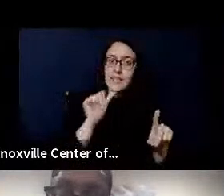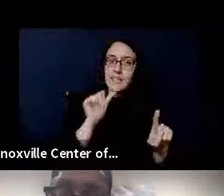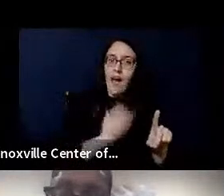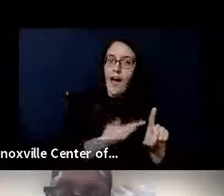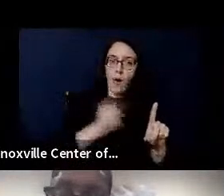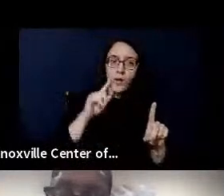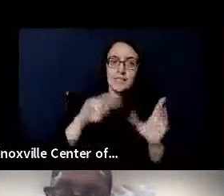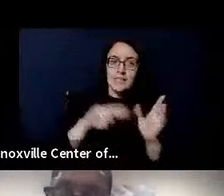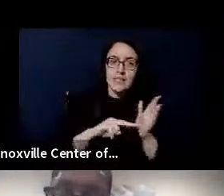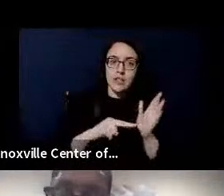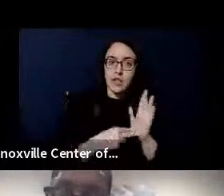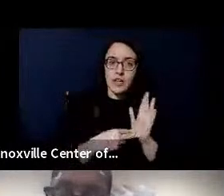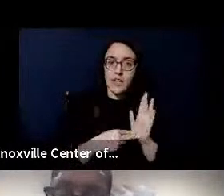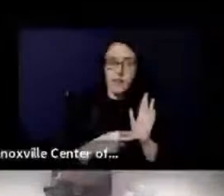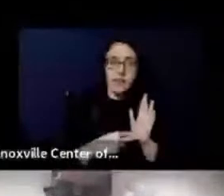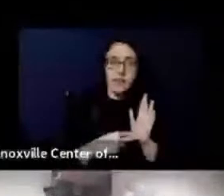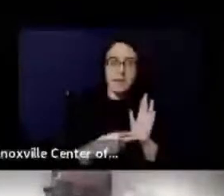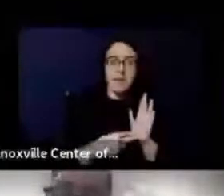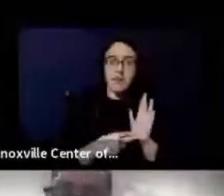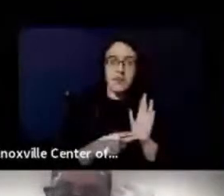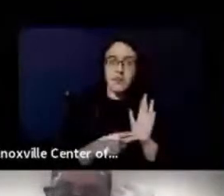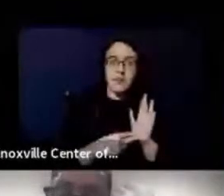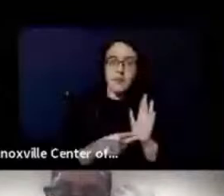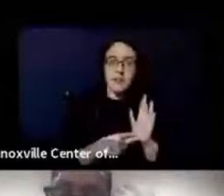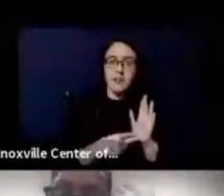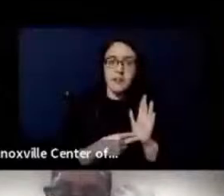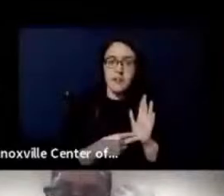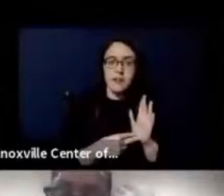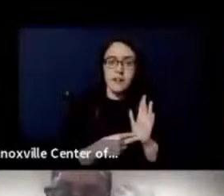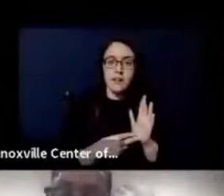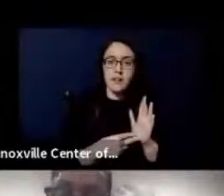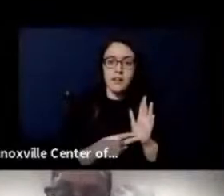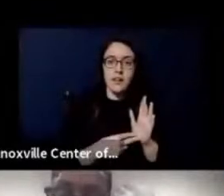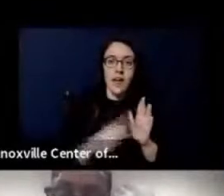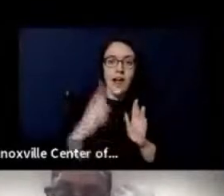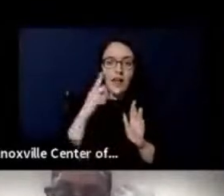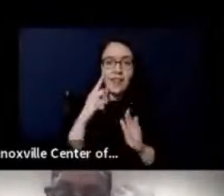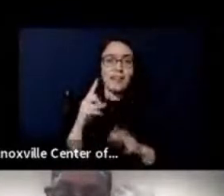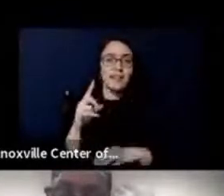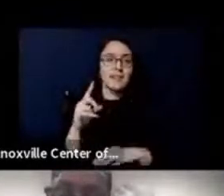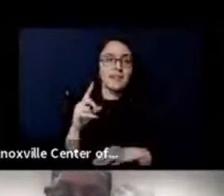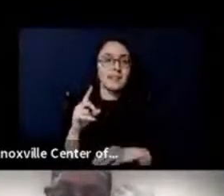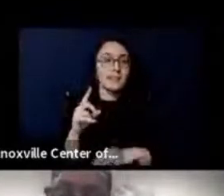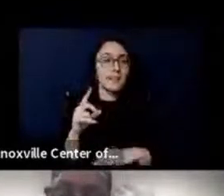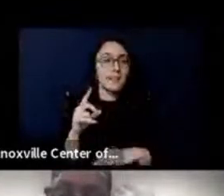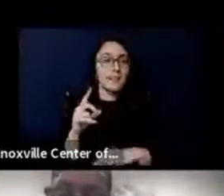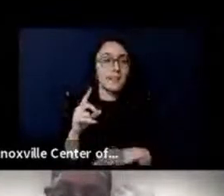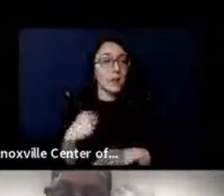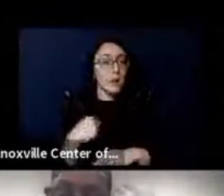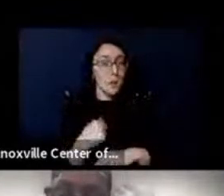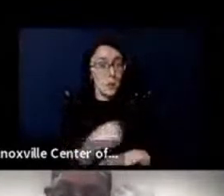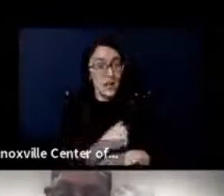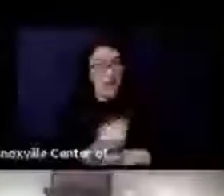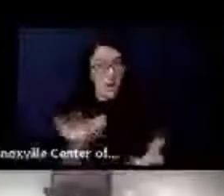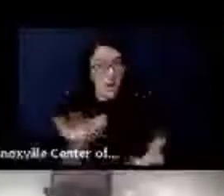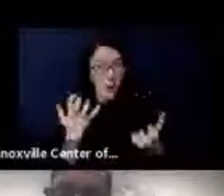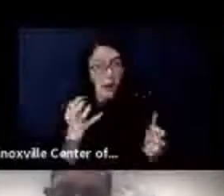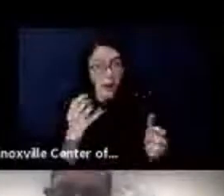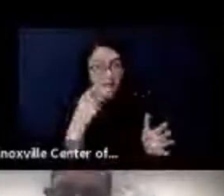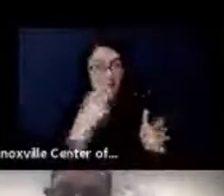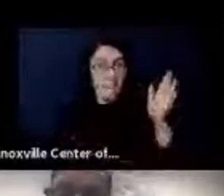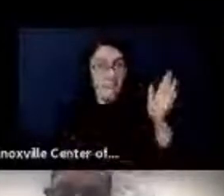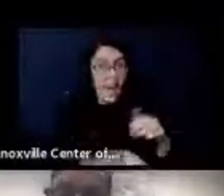don't think it's been any of our intention to fine people or, put them in